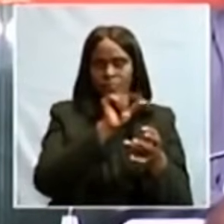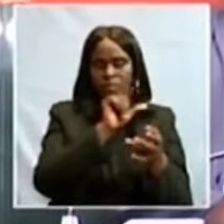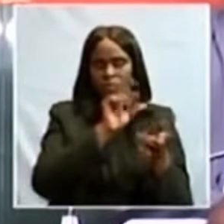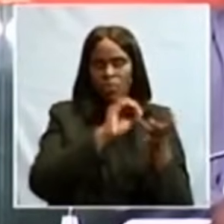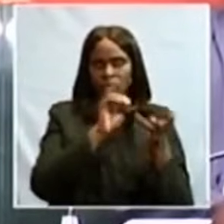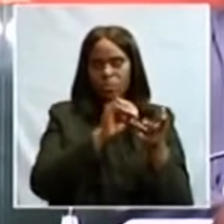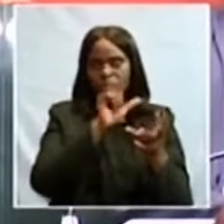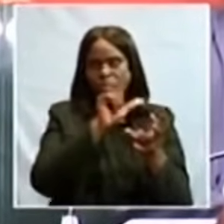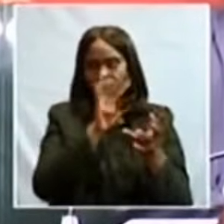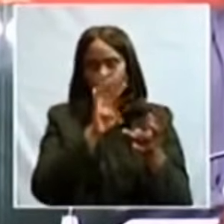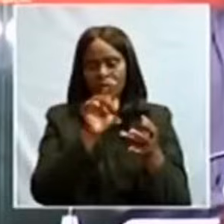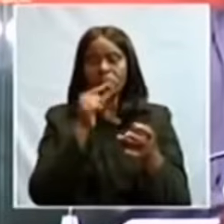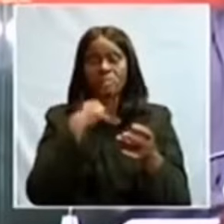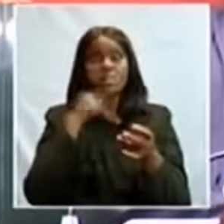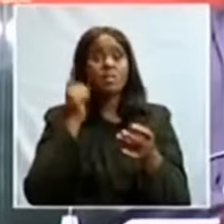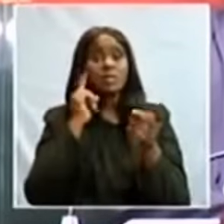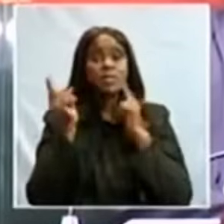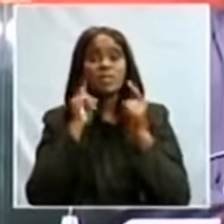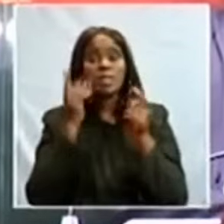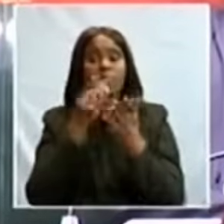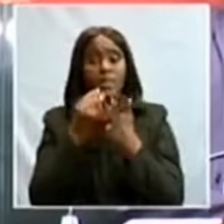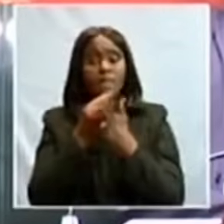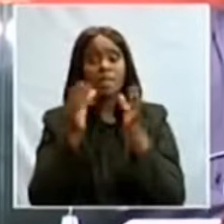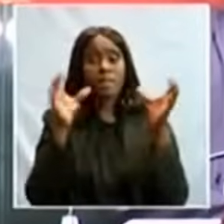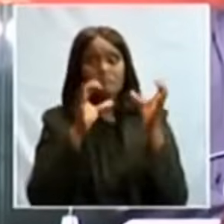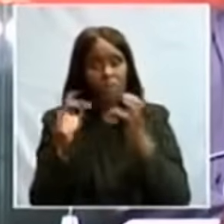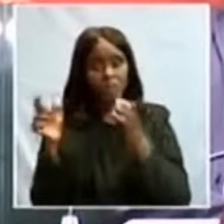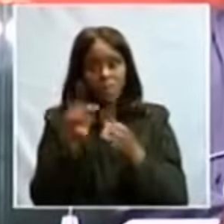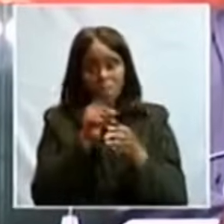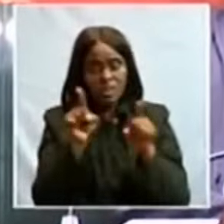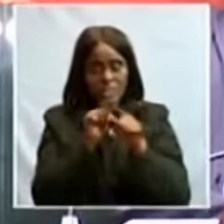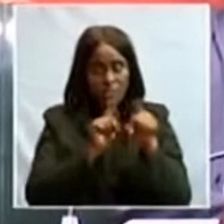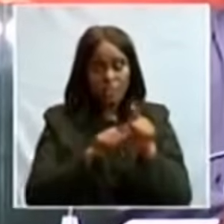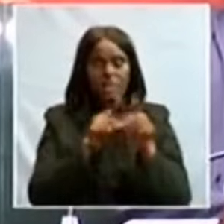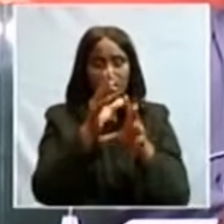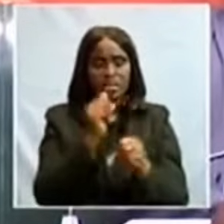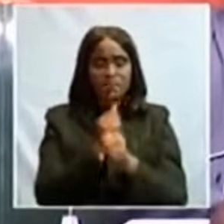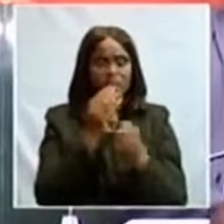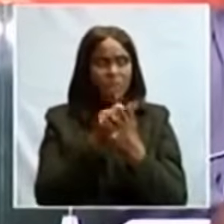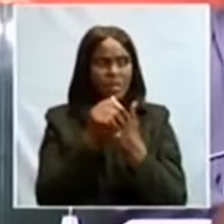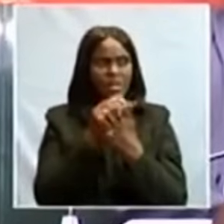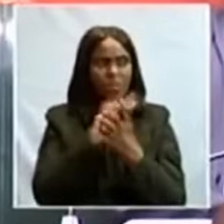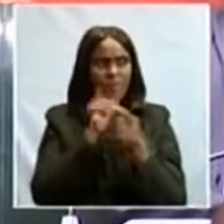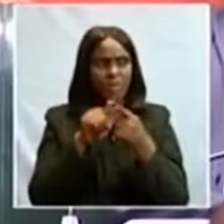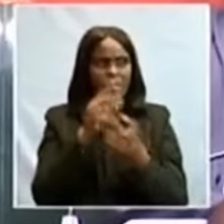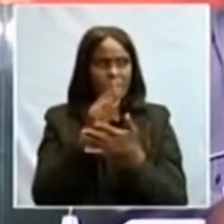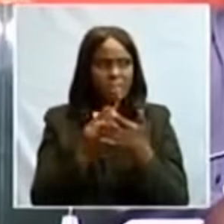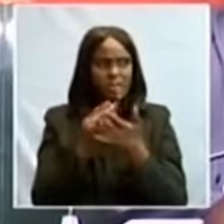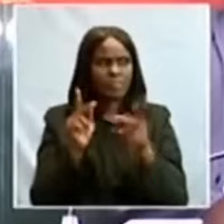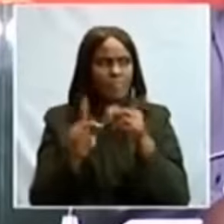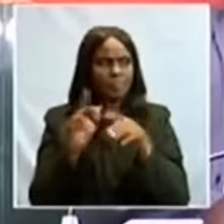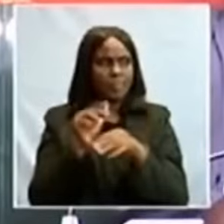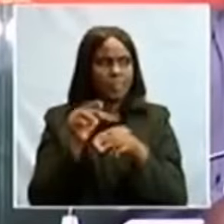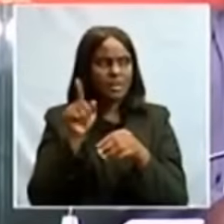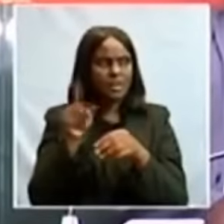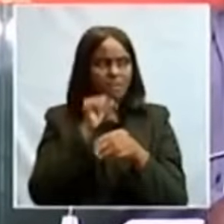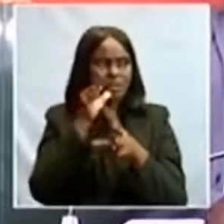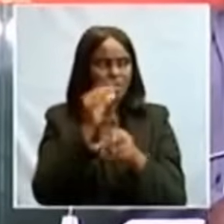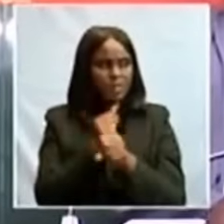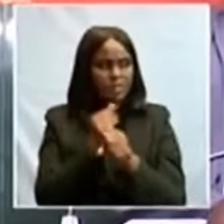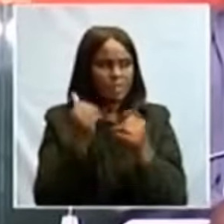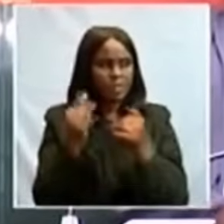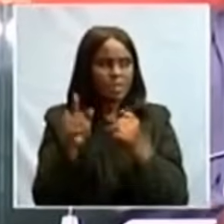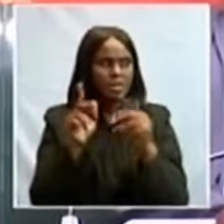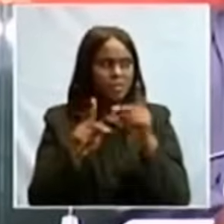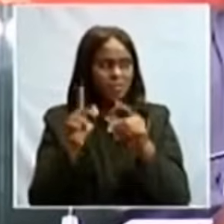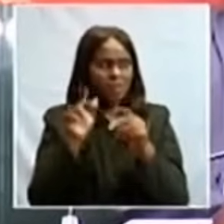I hear that monies were released, and the councils were in receipt of the money, but some words are saying they did not get, and you know our people,